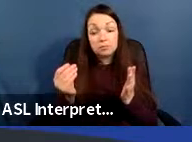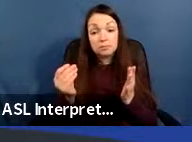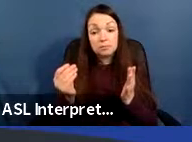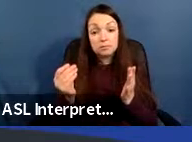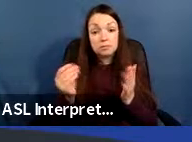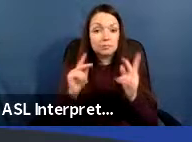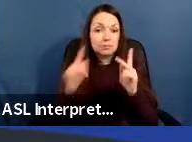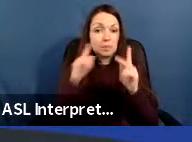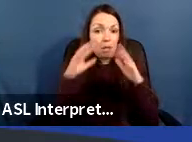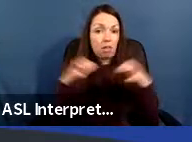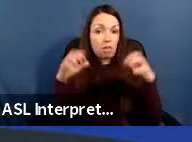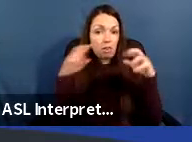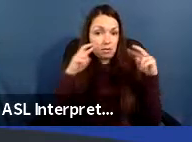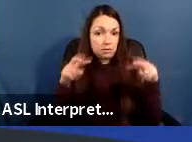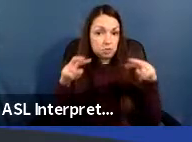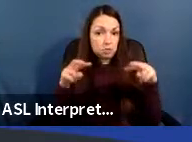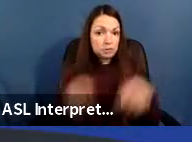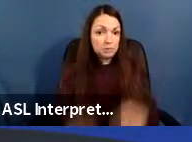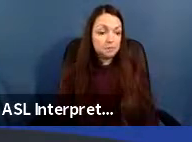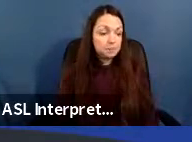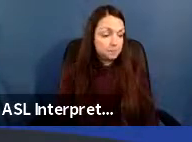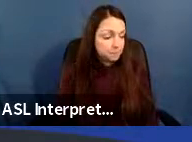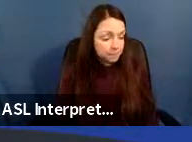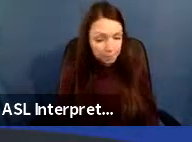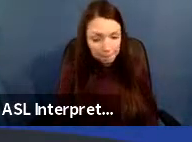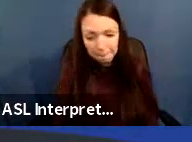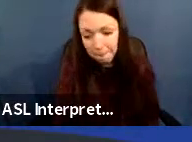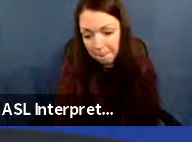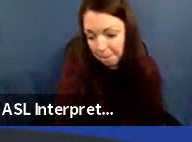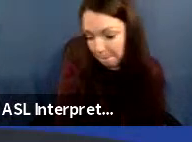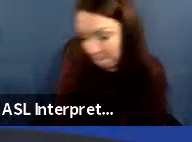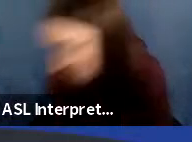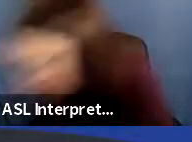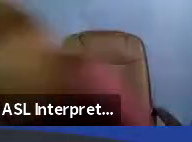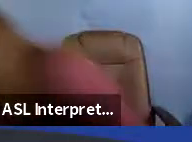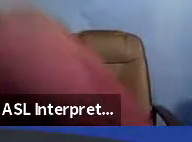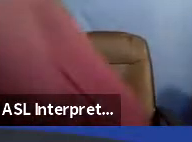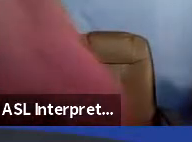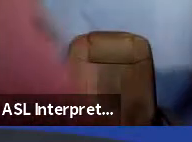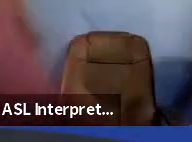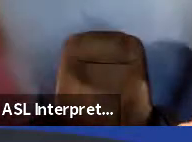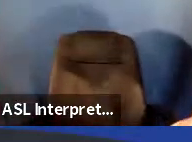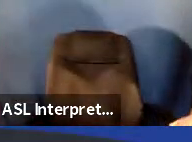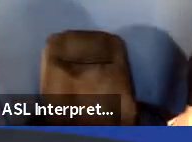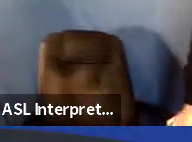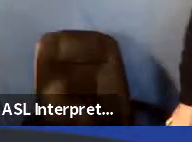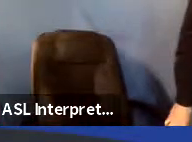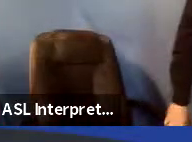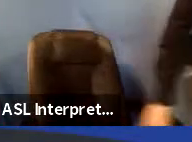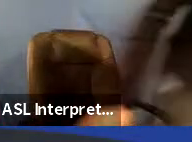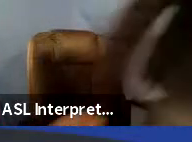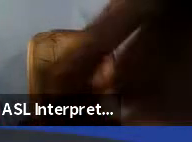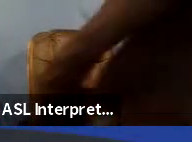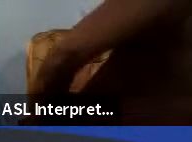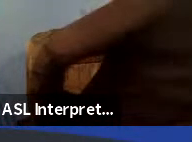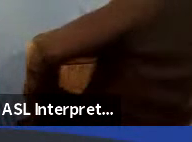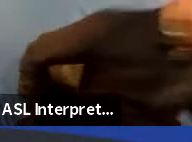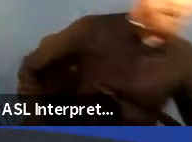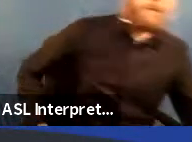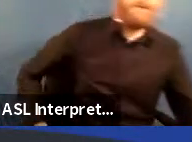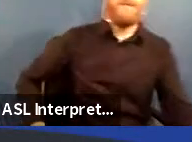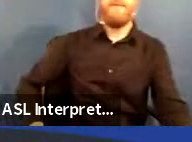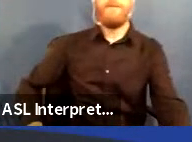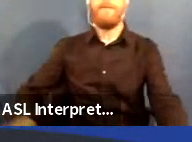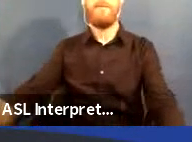spectator participants. In addition to the regular scheduled CPS event, these stadiums also serve as hosts